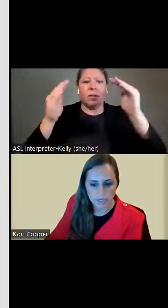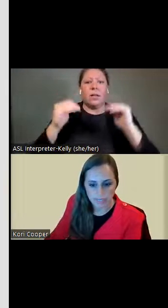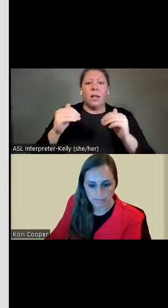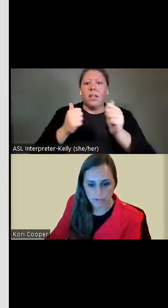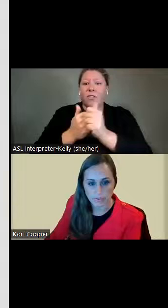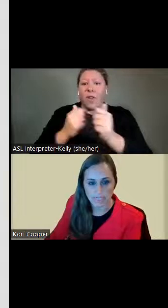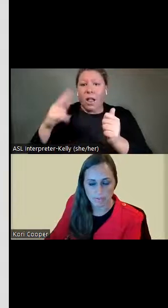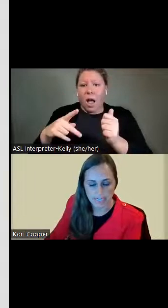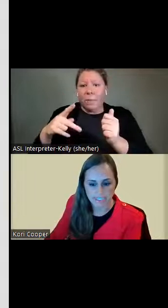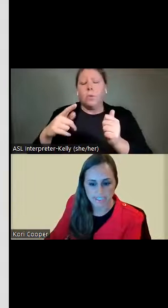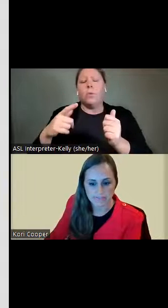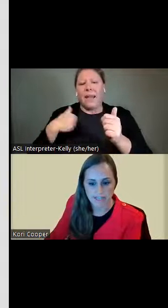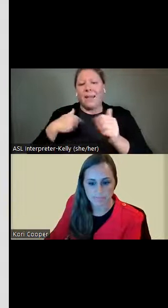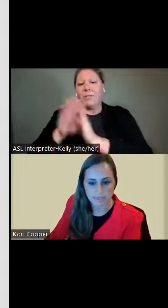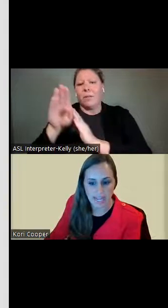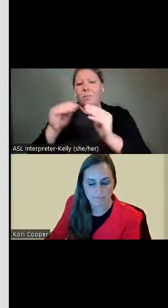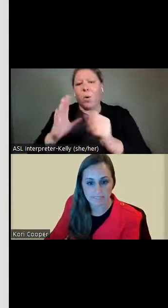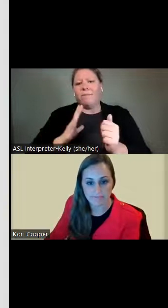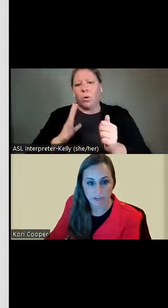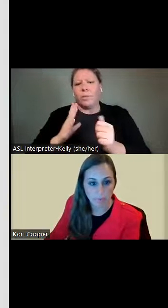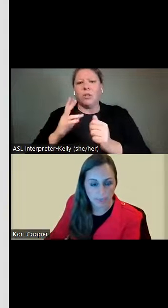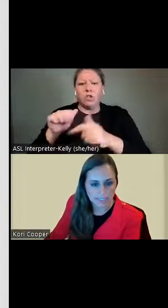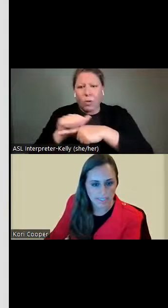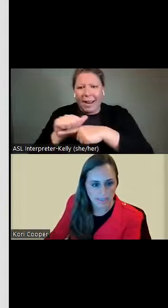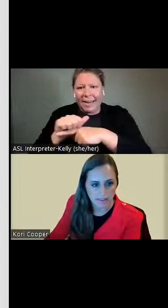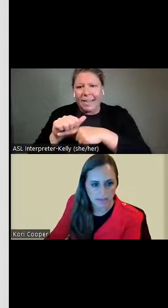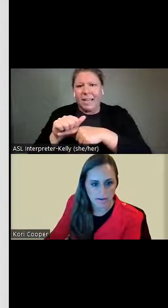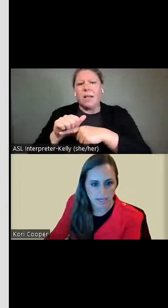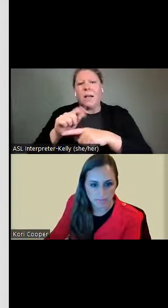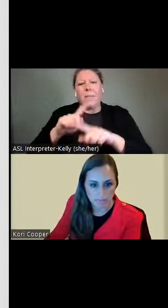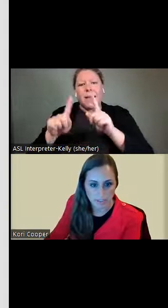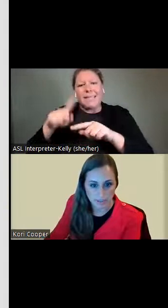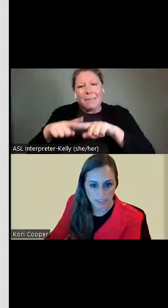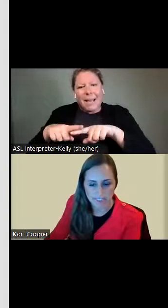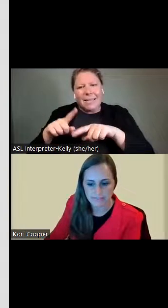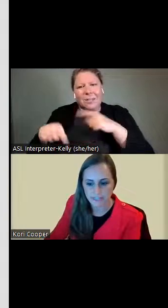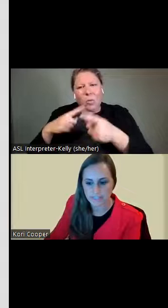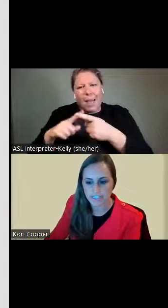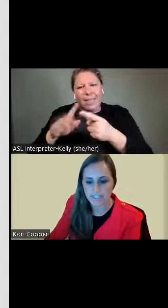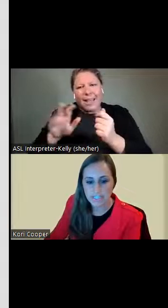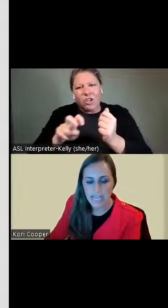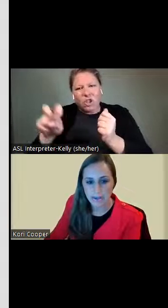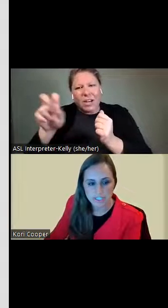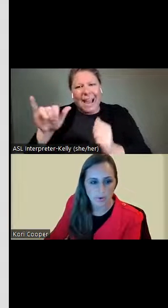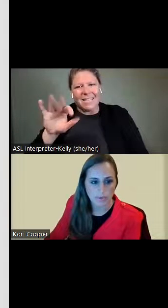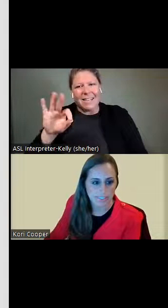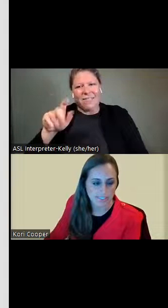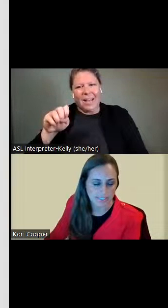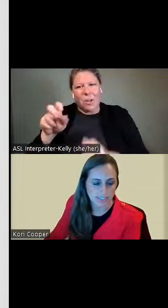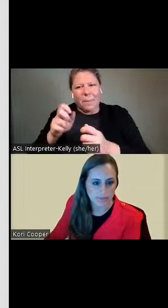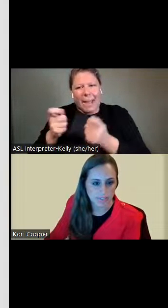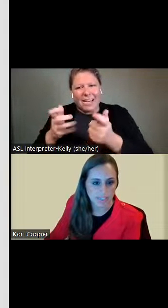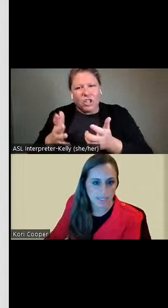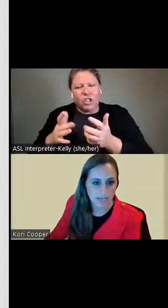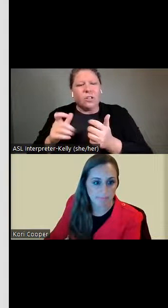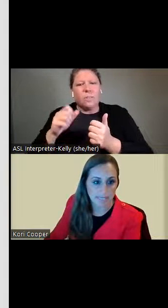formal training for those that are managing these files, but it happens at varied points in their journey as a file manager, and it wasn't always